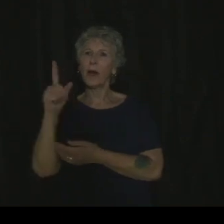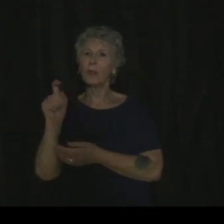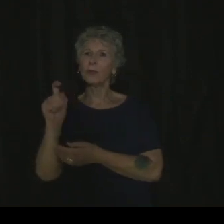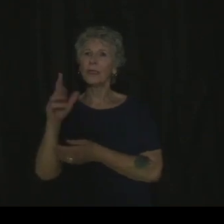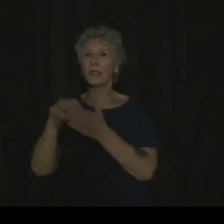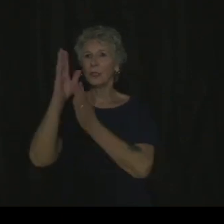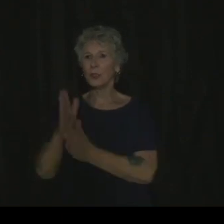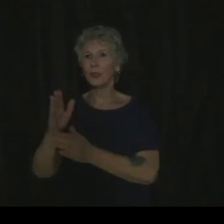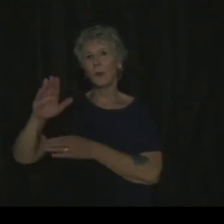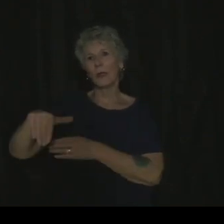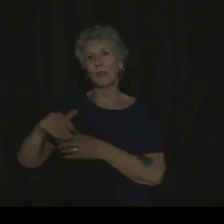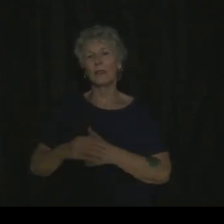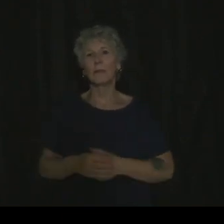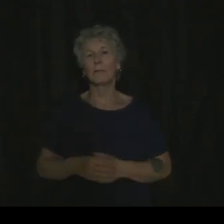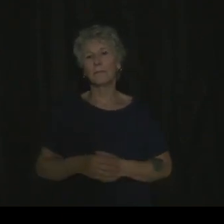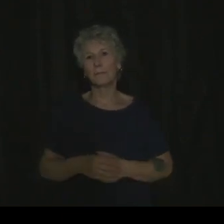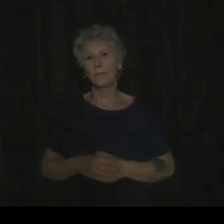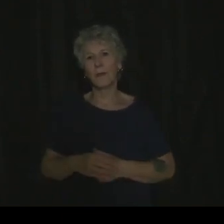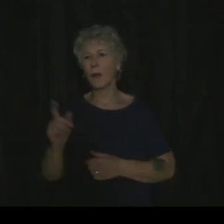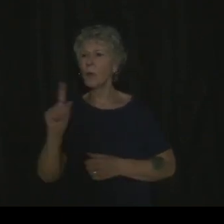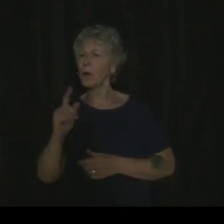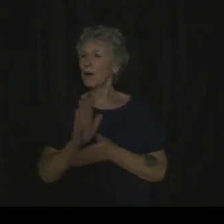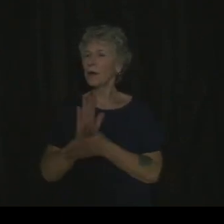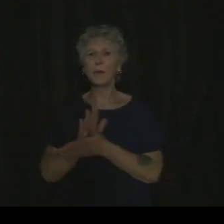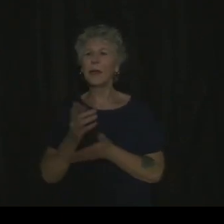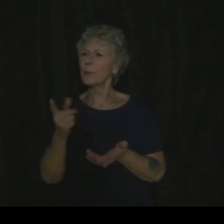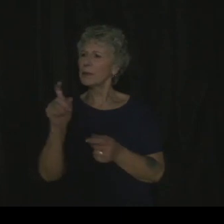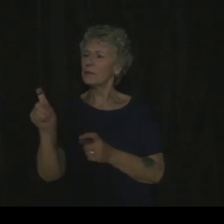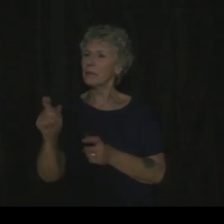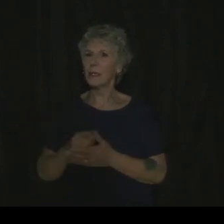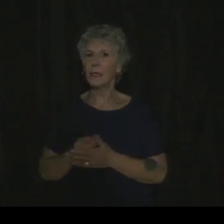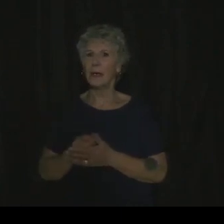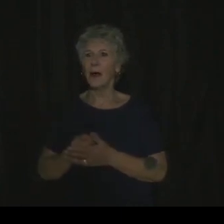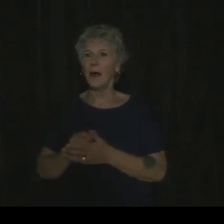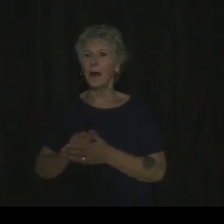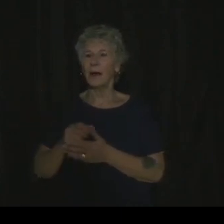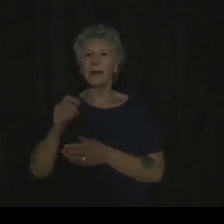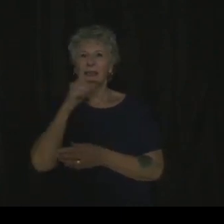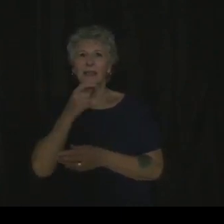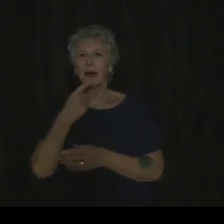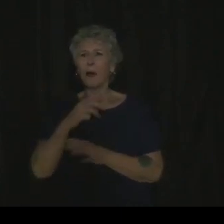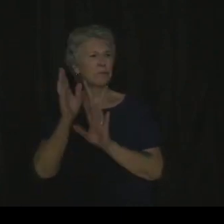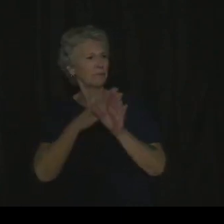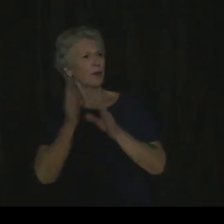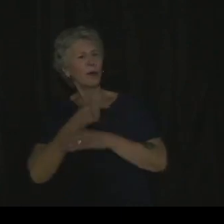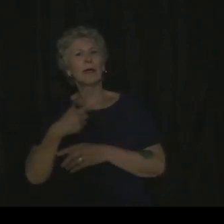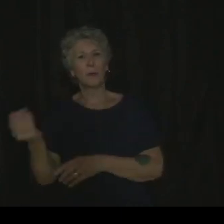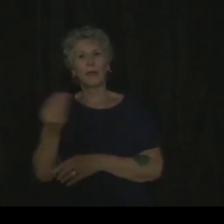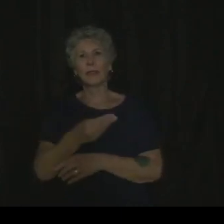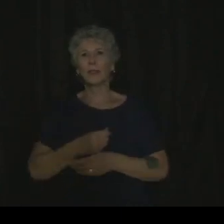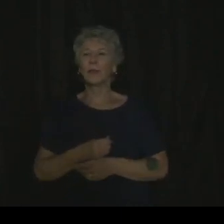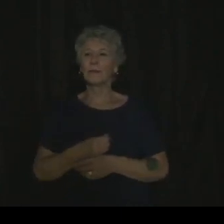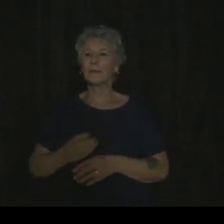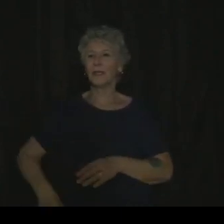were late. Where are your term papers, he asked. And he said, oh, don't worry about it. We'll get it to you soon. And so he